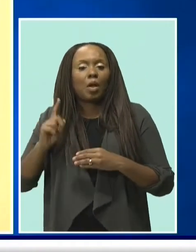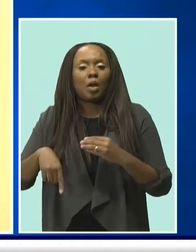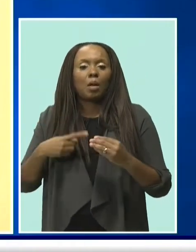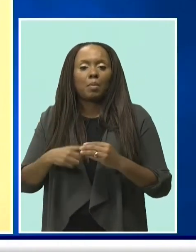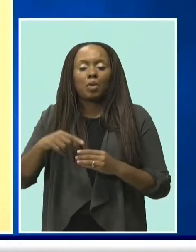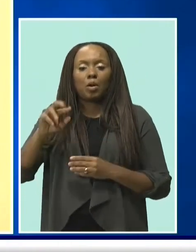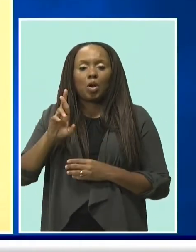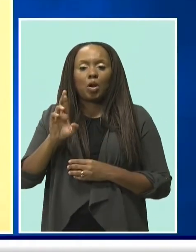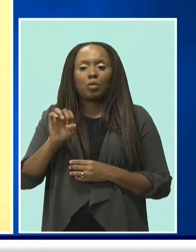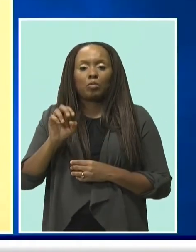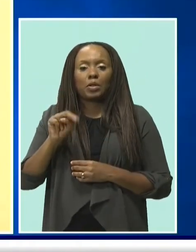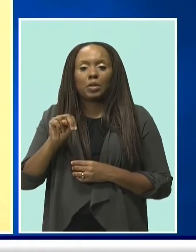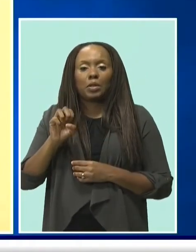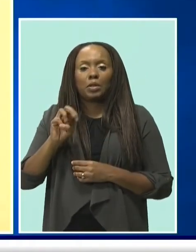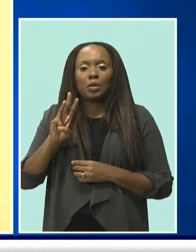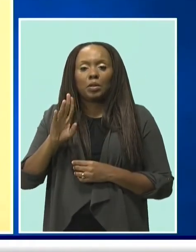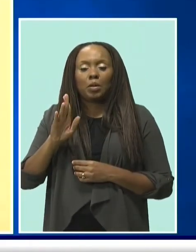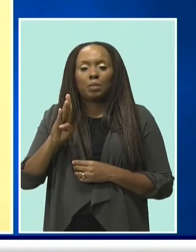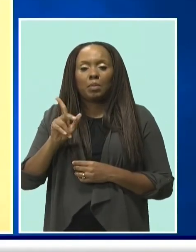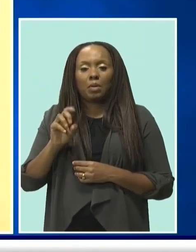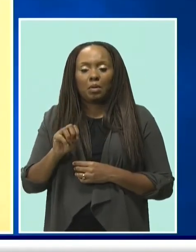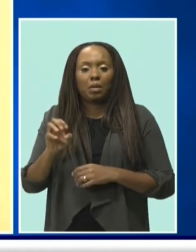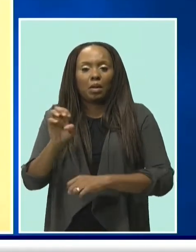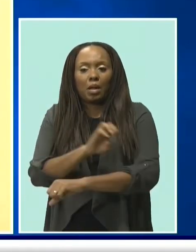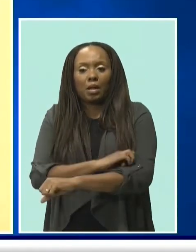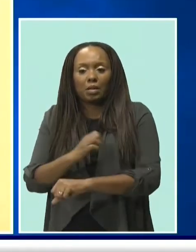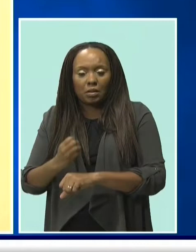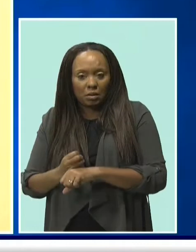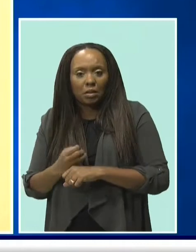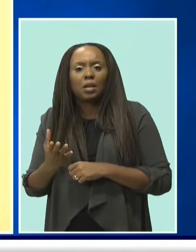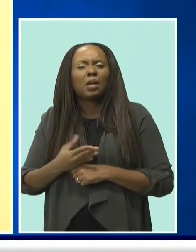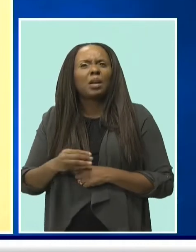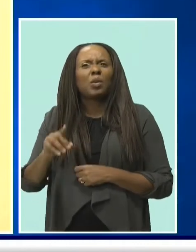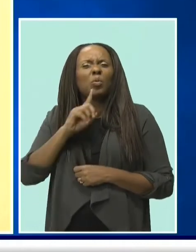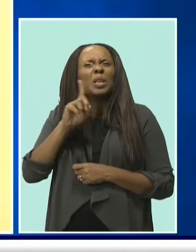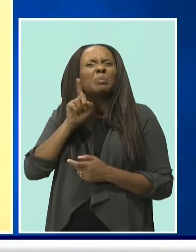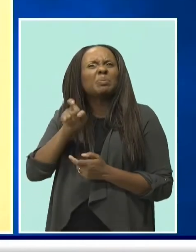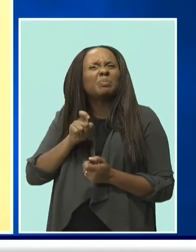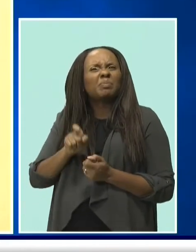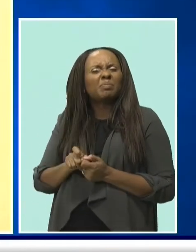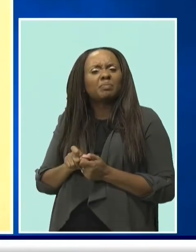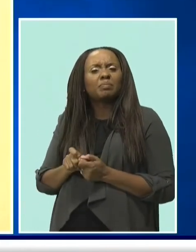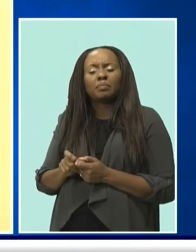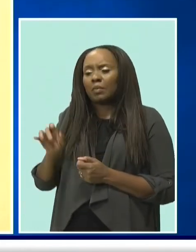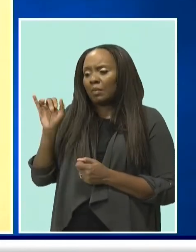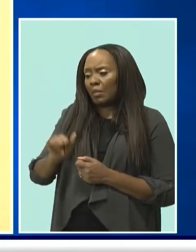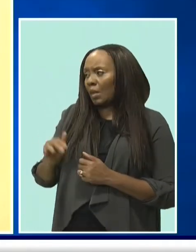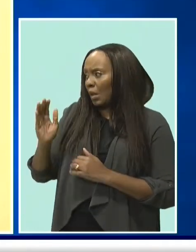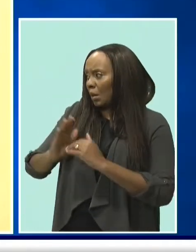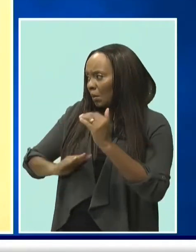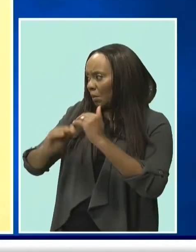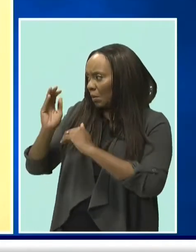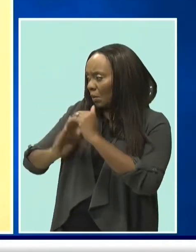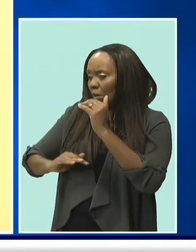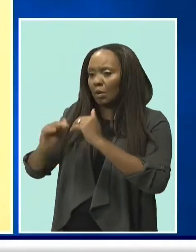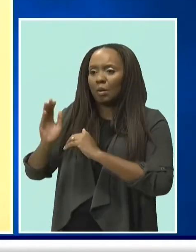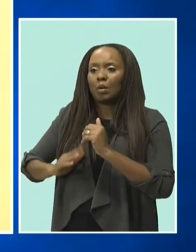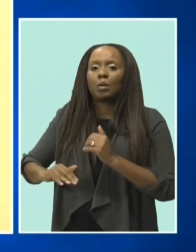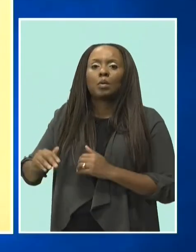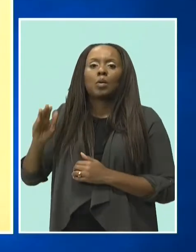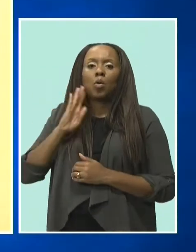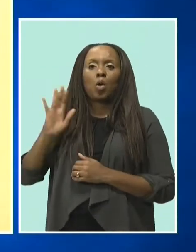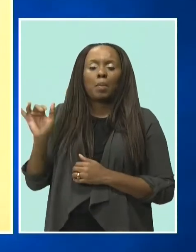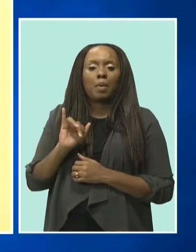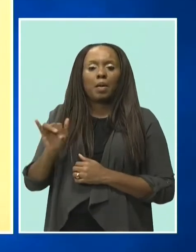energy baseload facility. And to be specific with that, this is a plant that would seek to mimic what the fossil